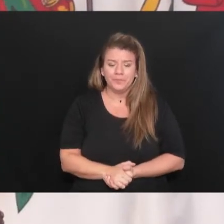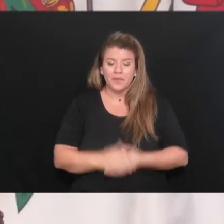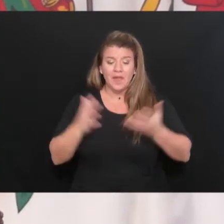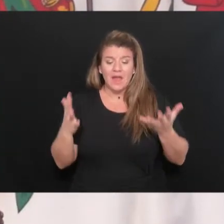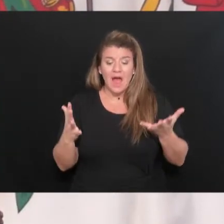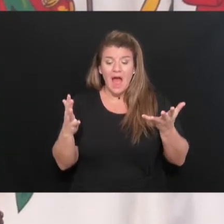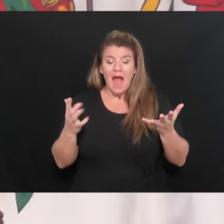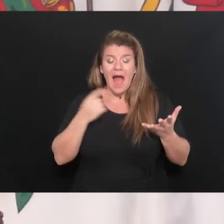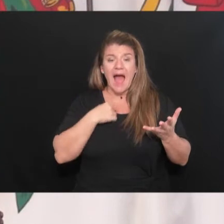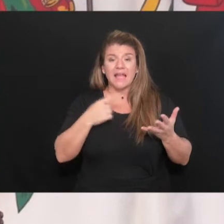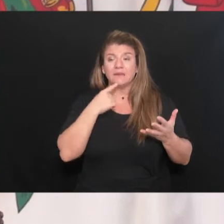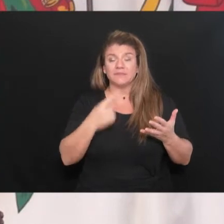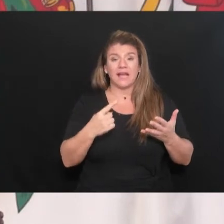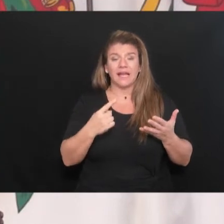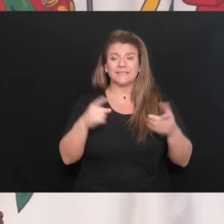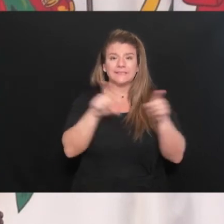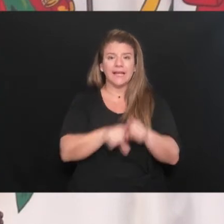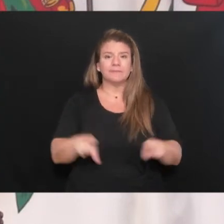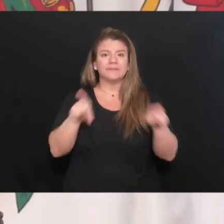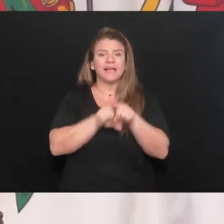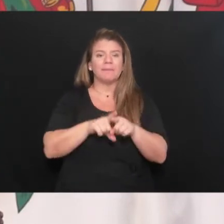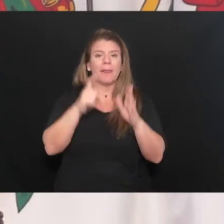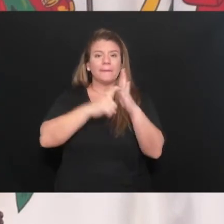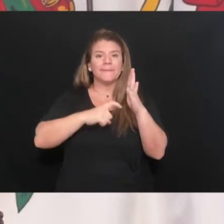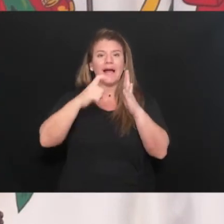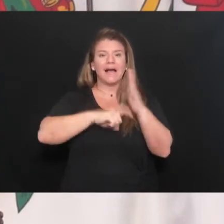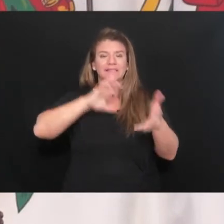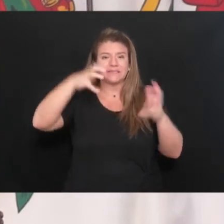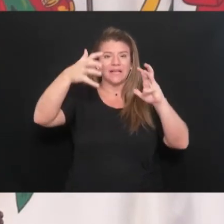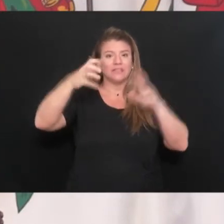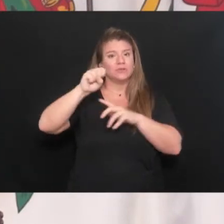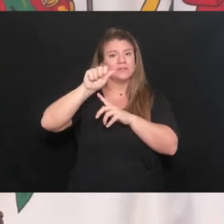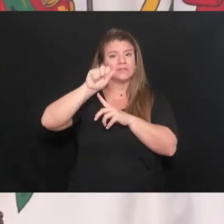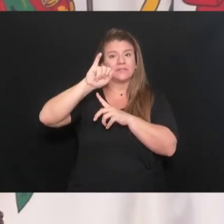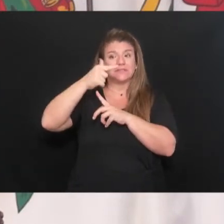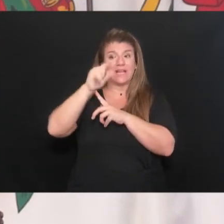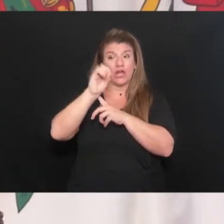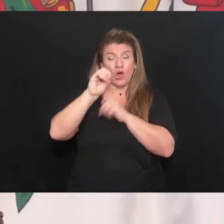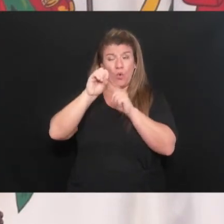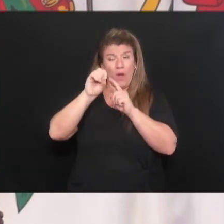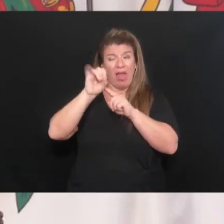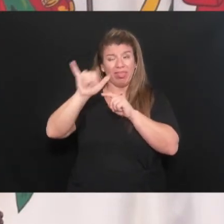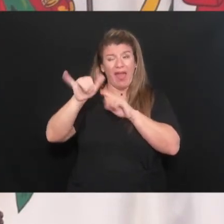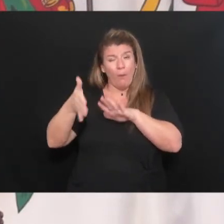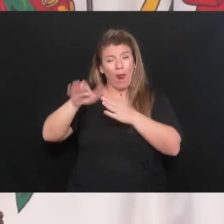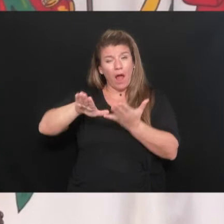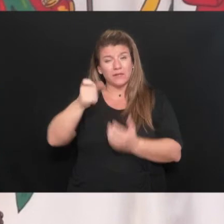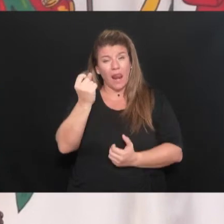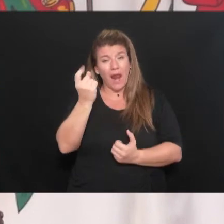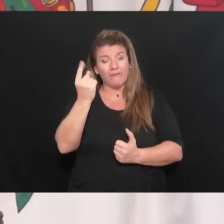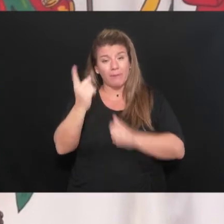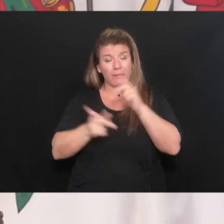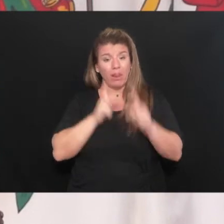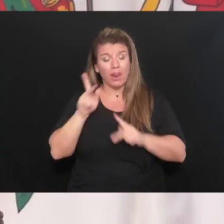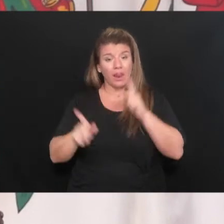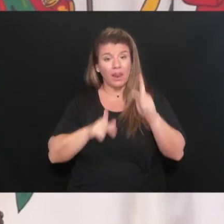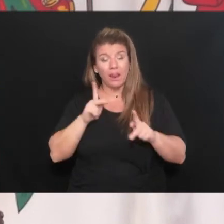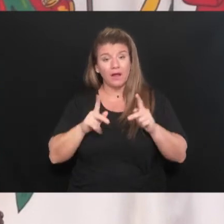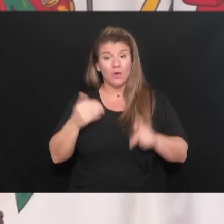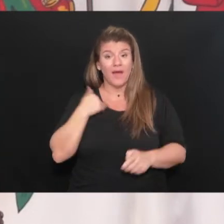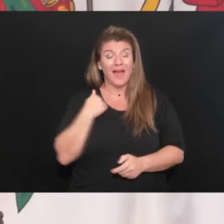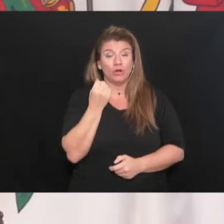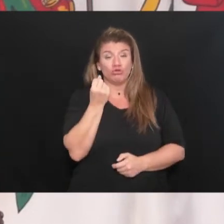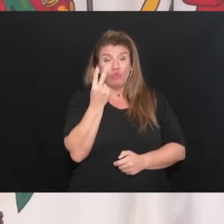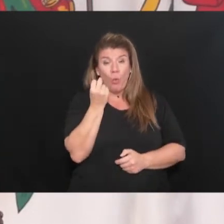back to that mine disaster at Sago. Mine disaster at Sago, I think we lost 11 folks. We had 12